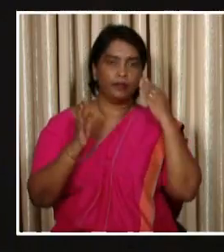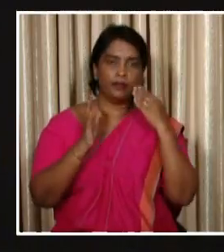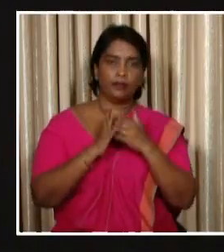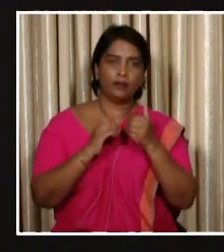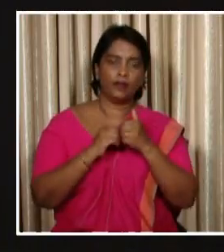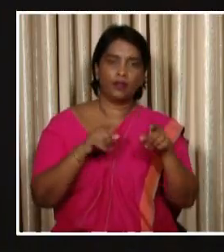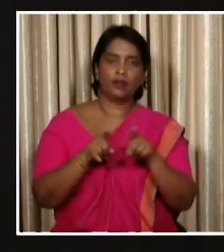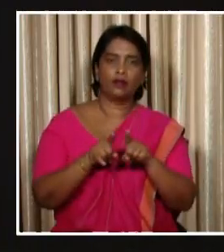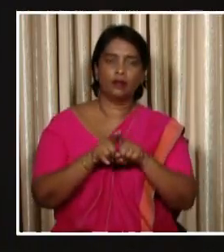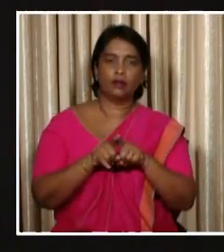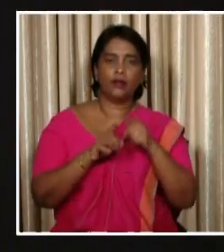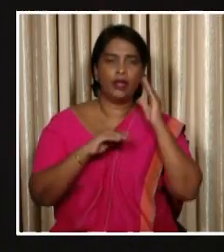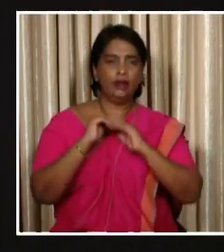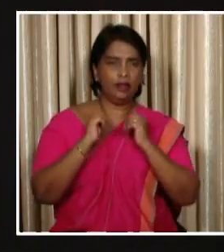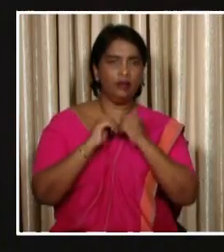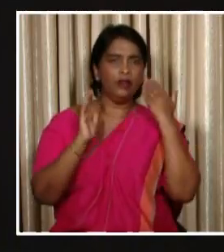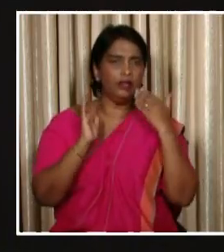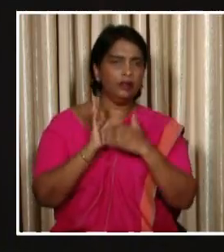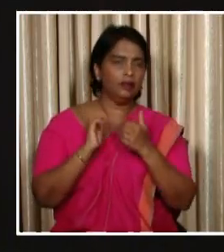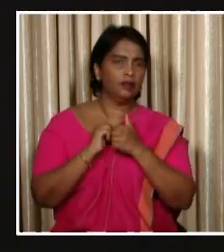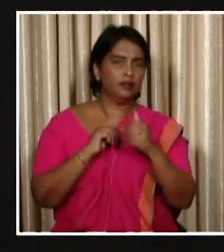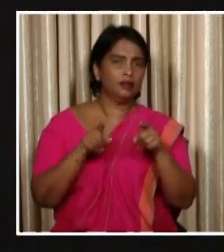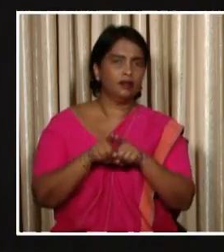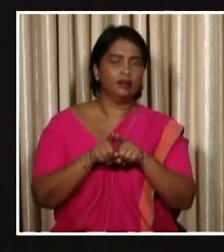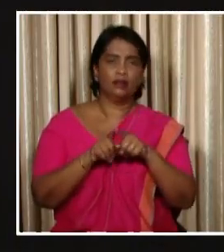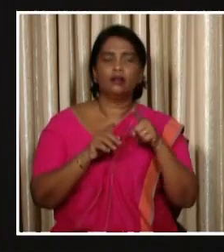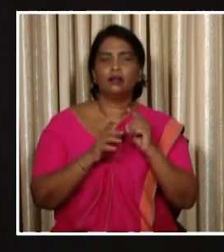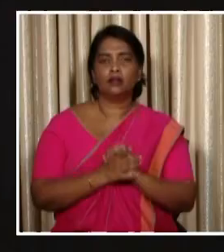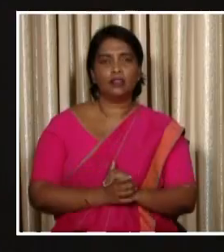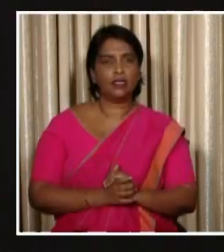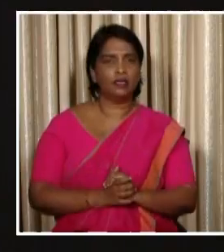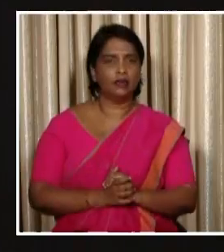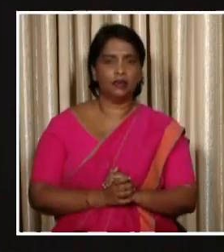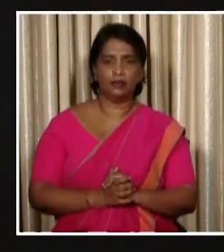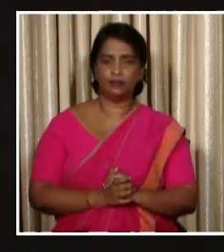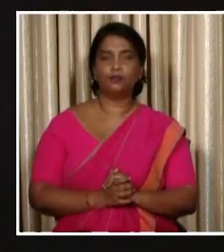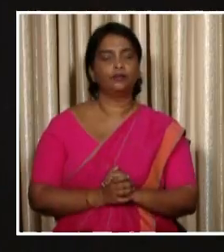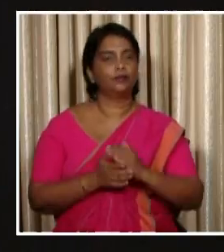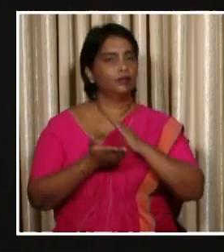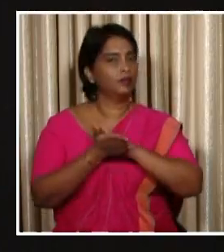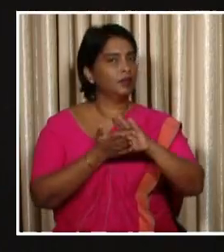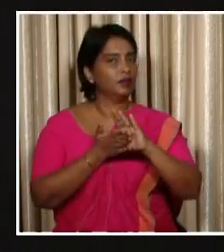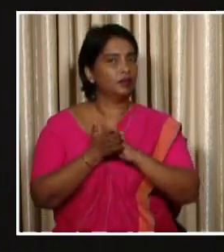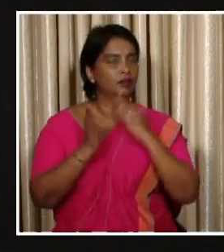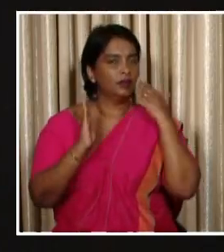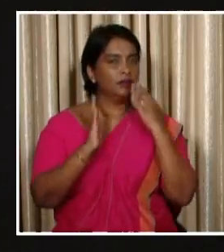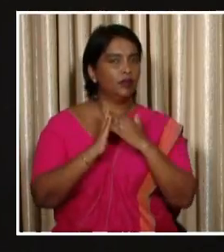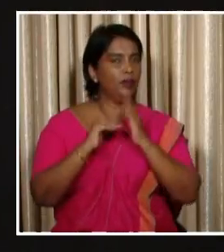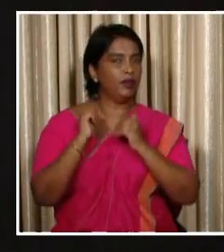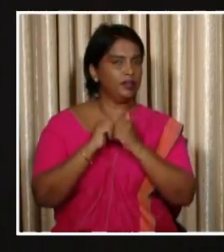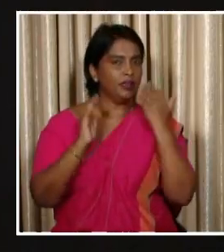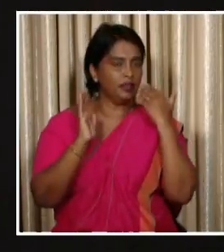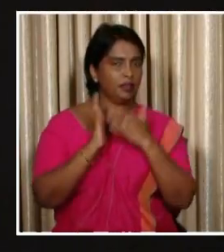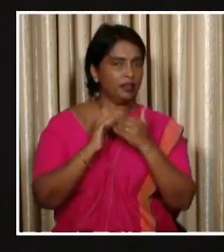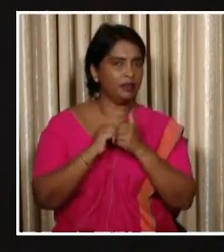foreign countries, considering the mutual agreements that we have for trade facilitation. International